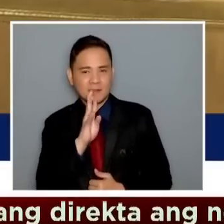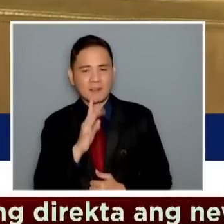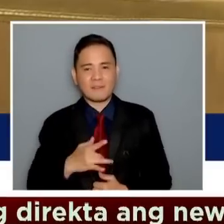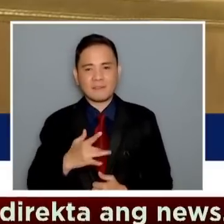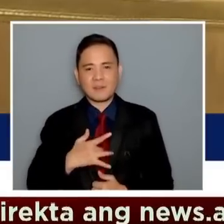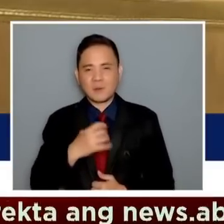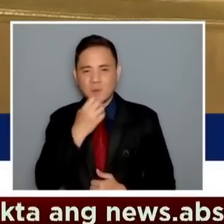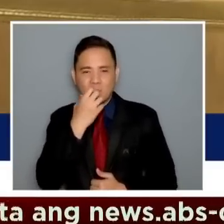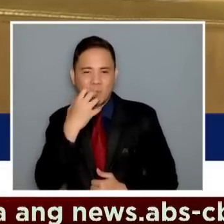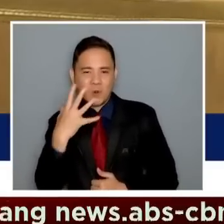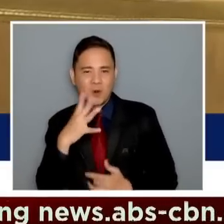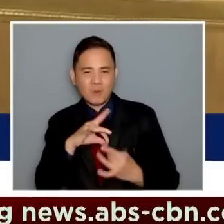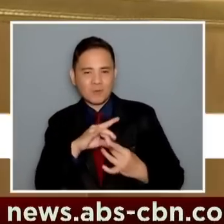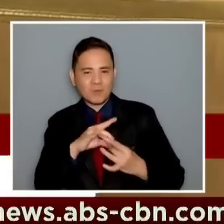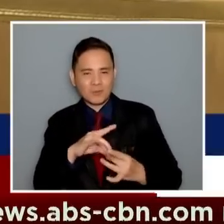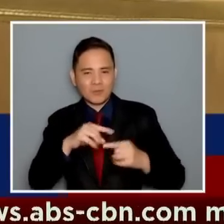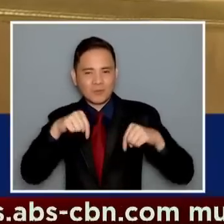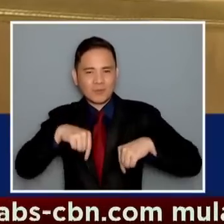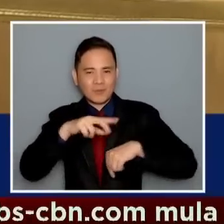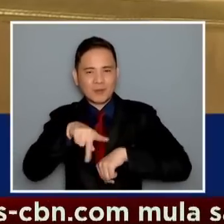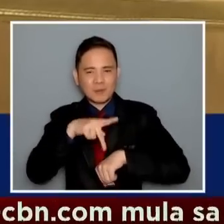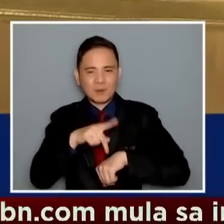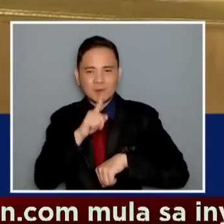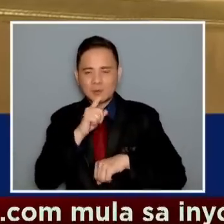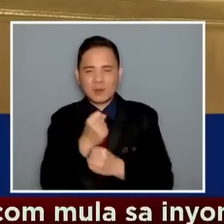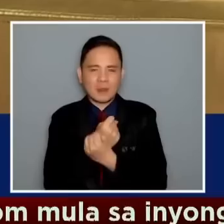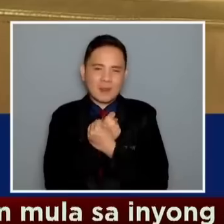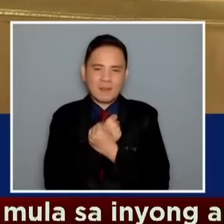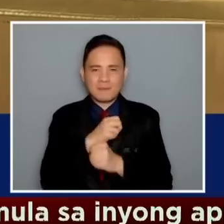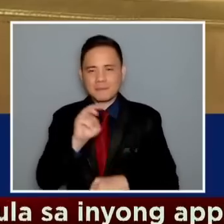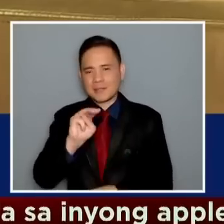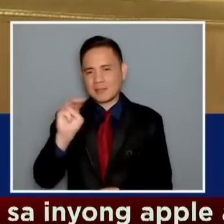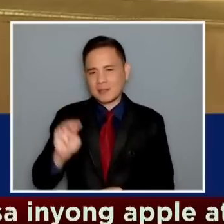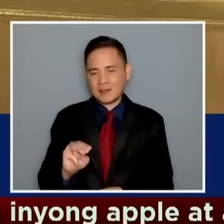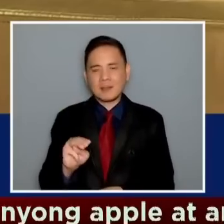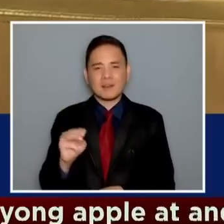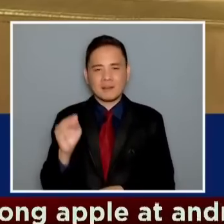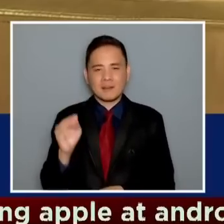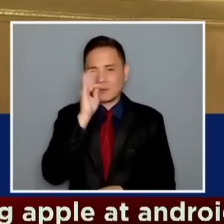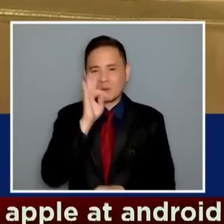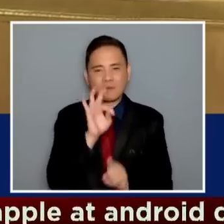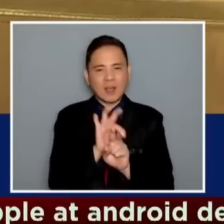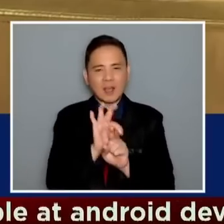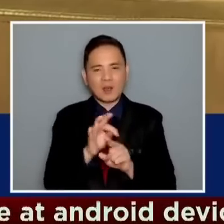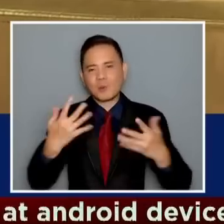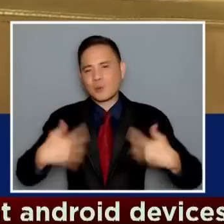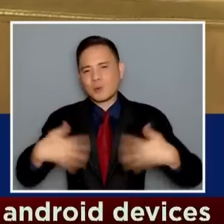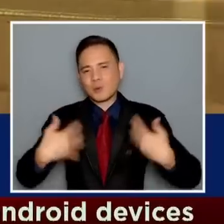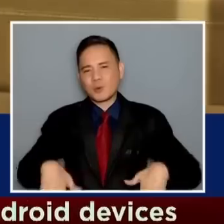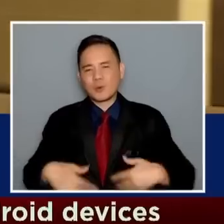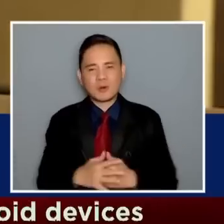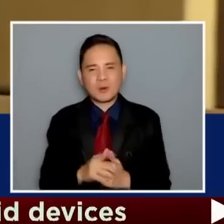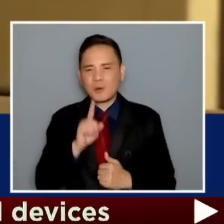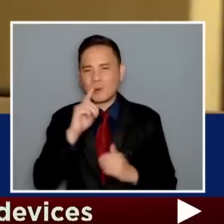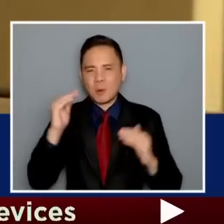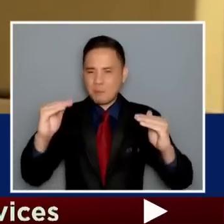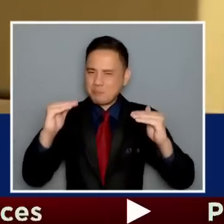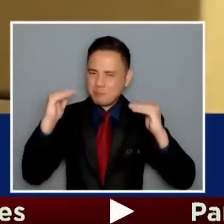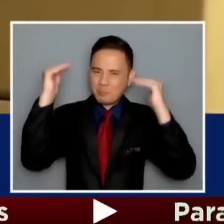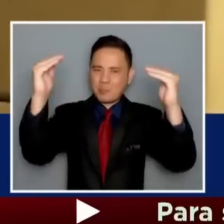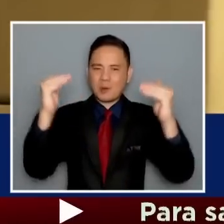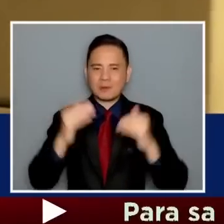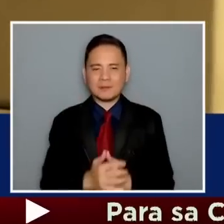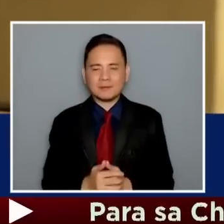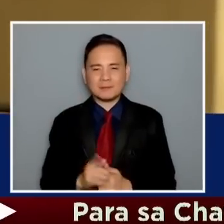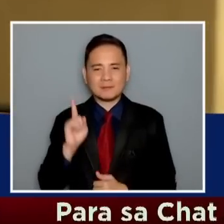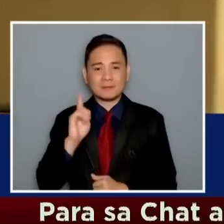So, I mean, I have such love for Manila and the Filipino fans. Like, it's just a whole other level. Ang